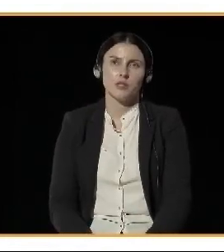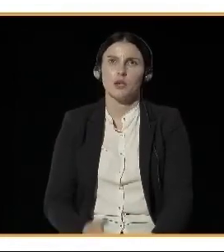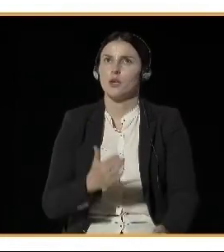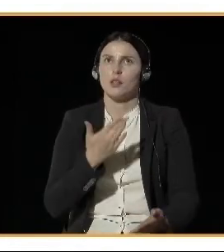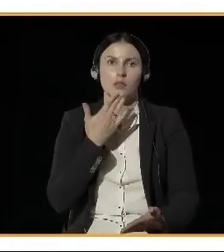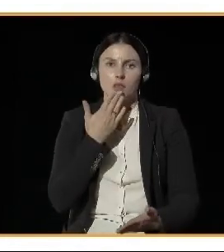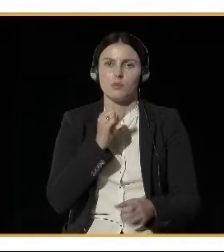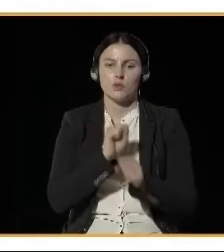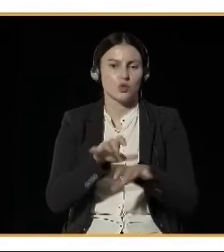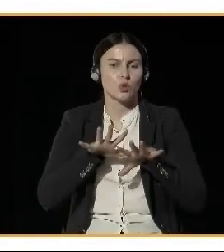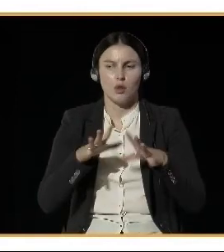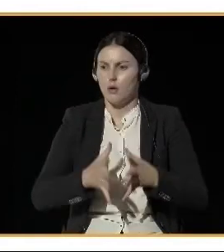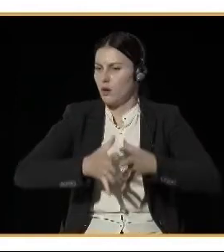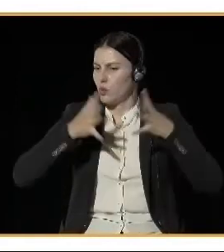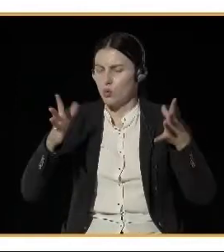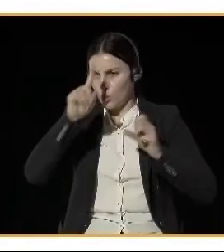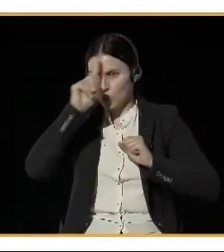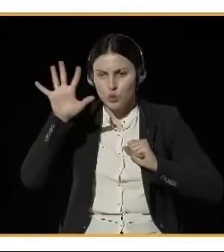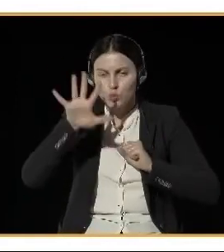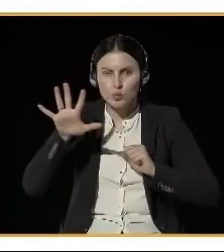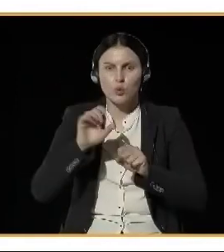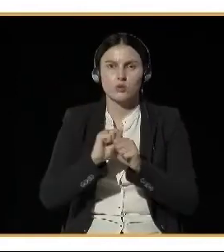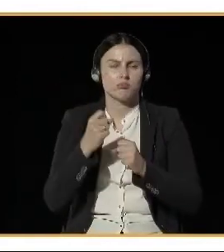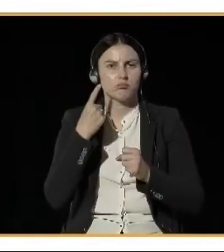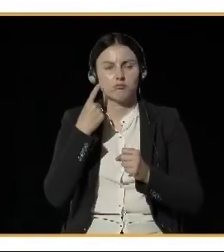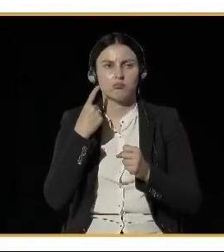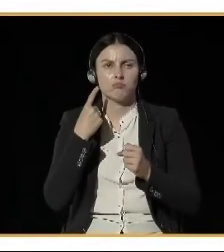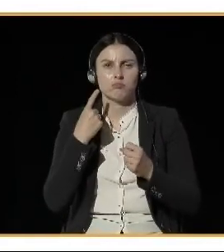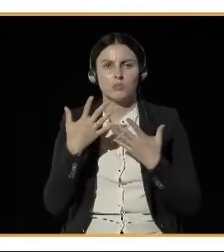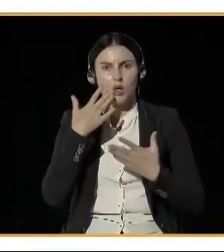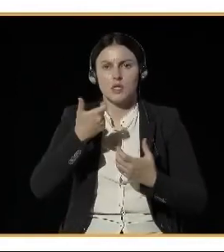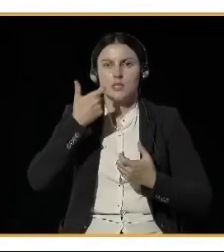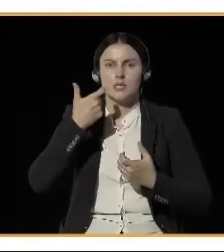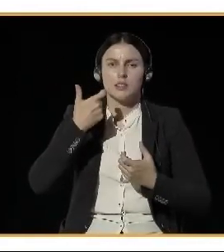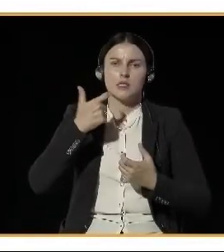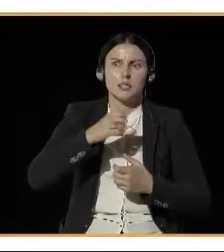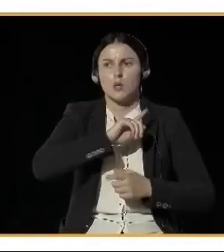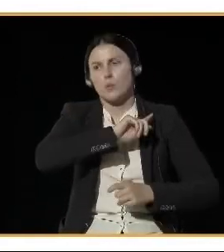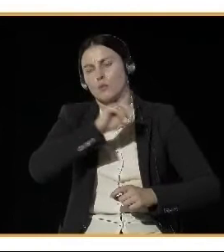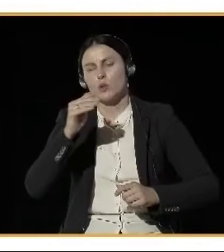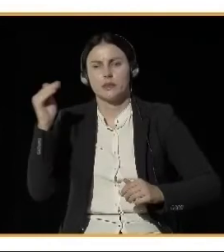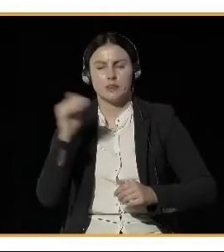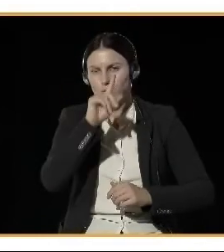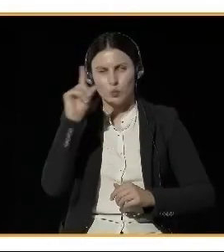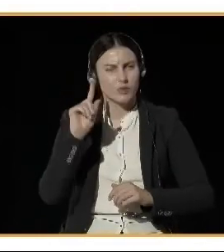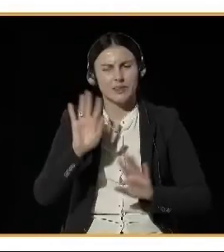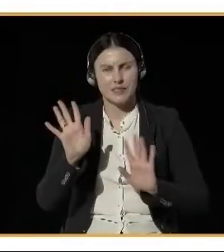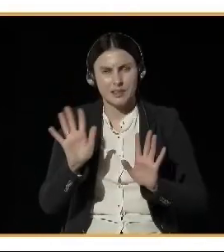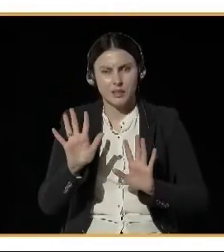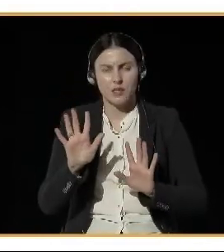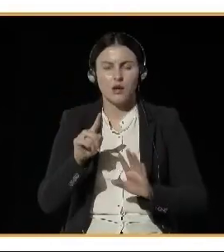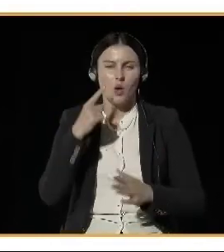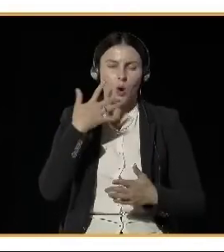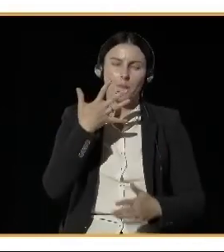communities of several thousand people, several 100,000 people, but of like 5,000 up to